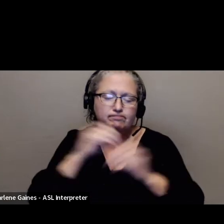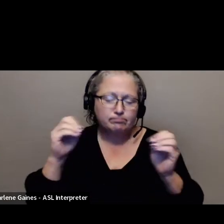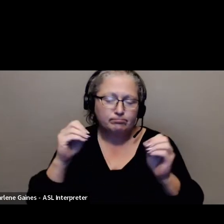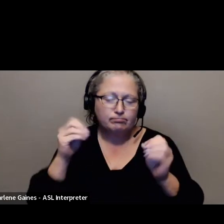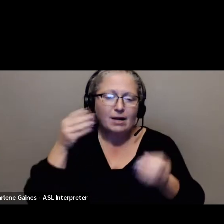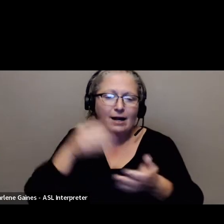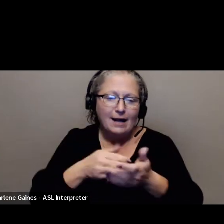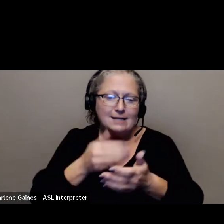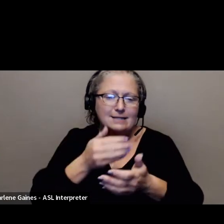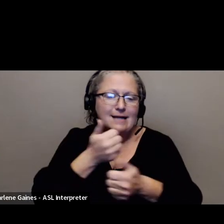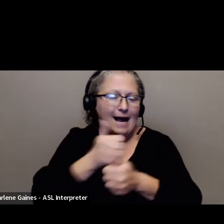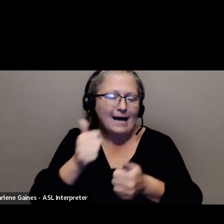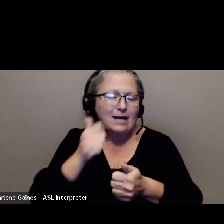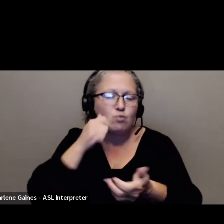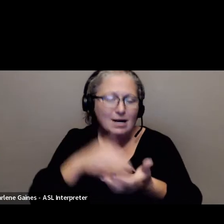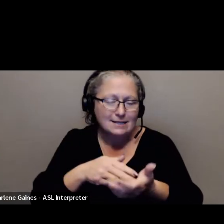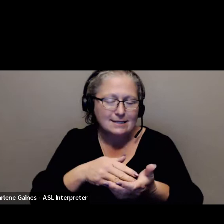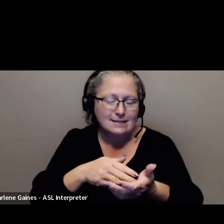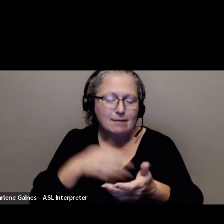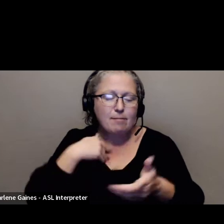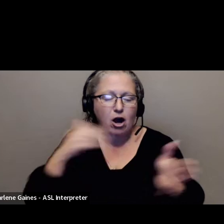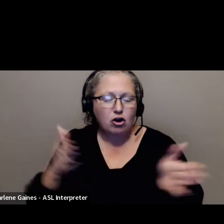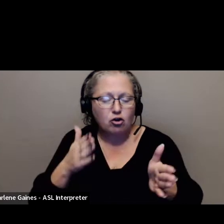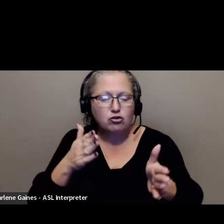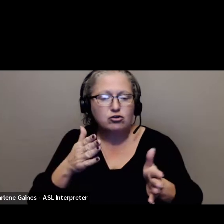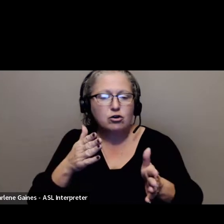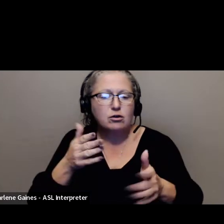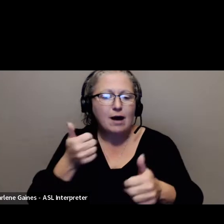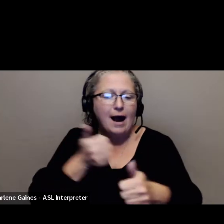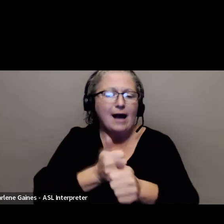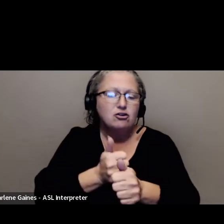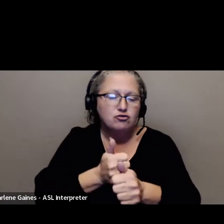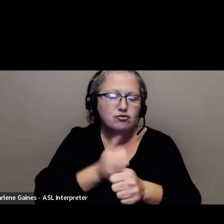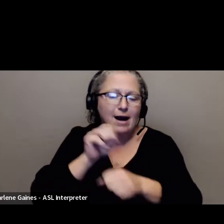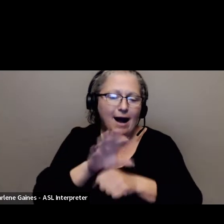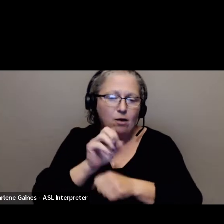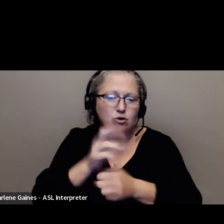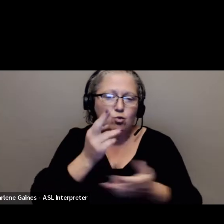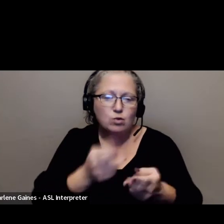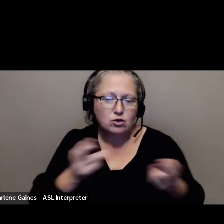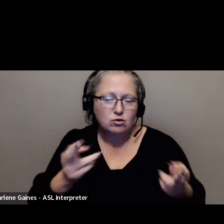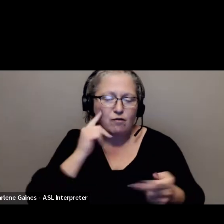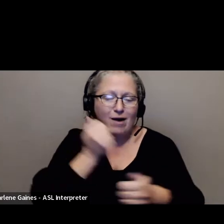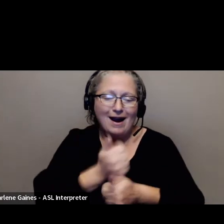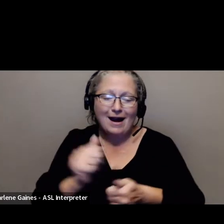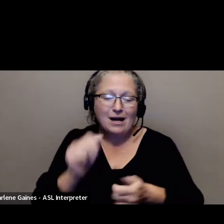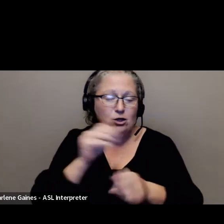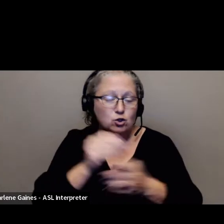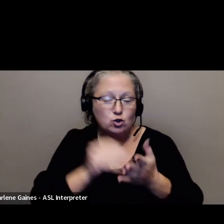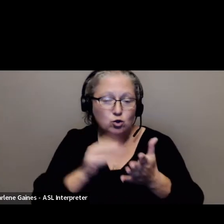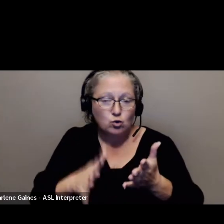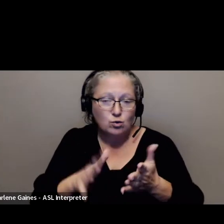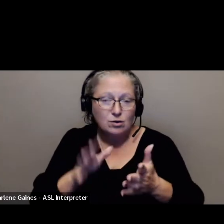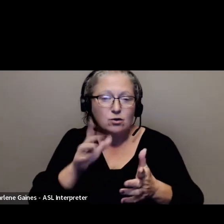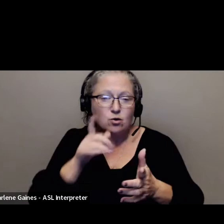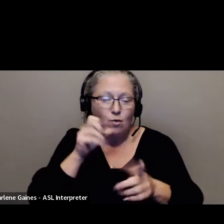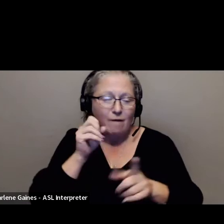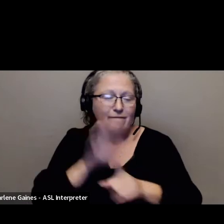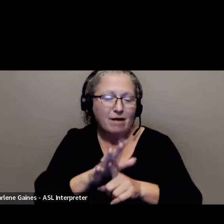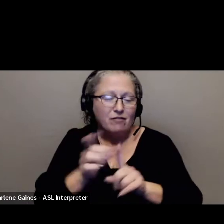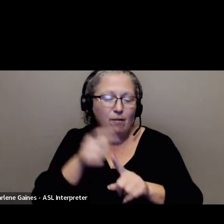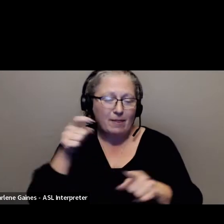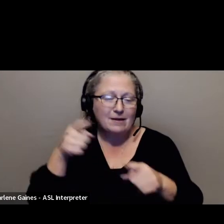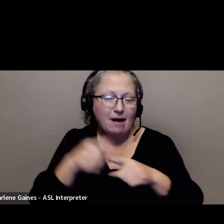all forms of racism. I encourage you to provide extra counseling resources for any student affected by this conflict.